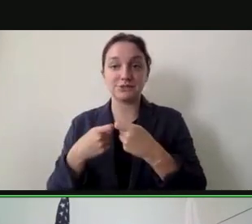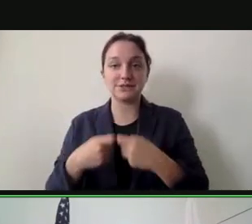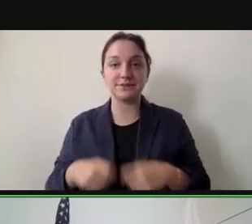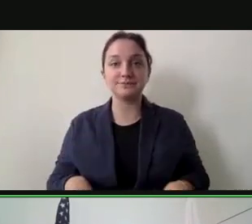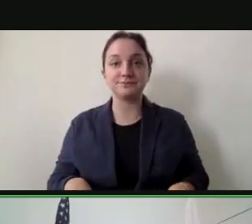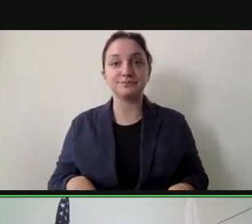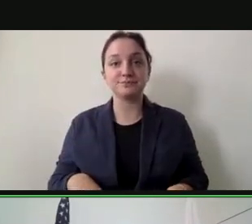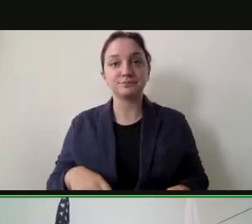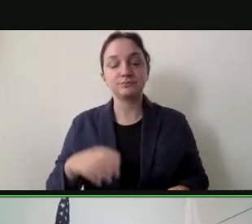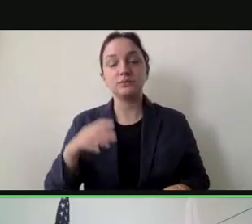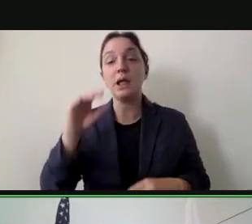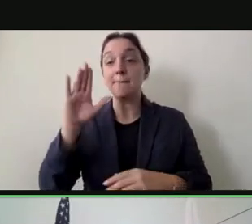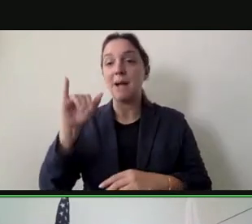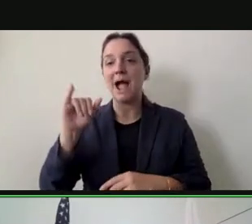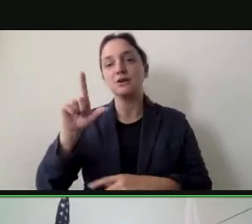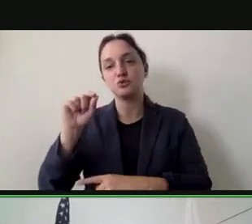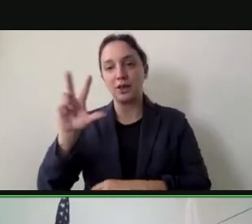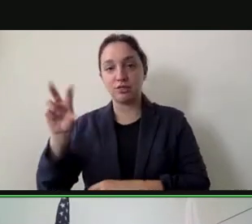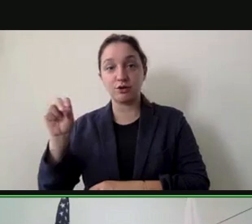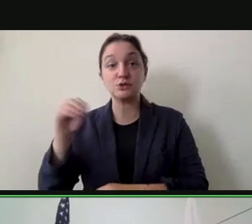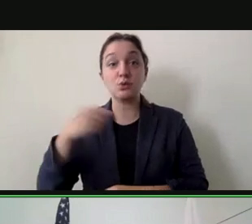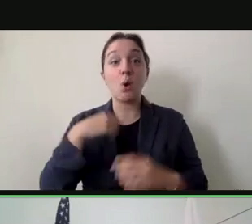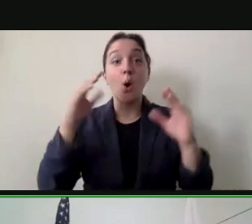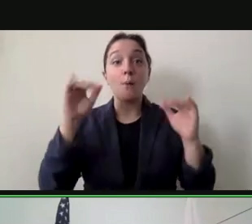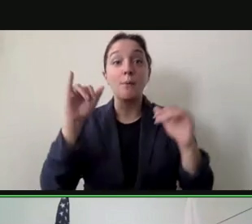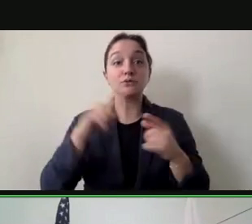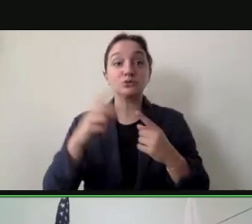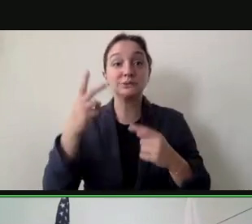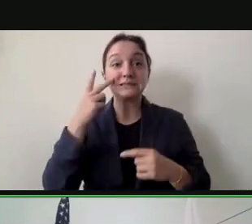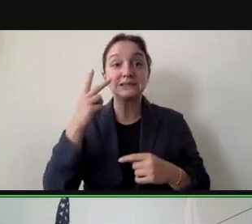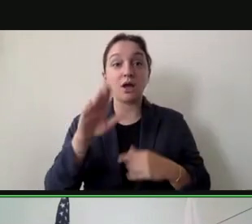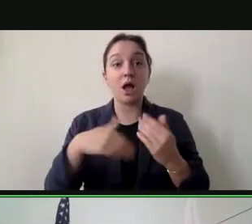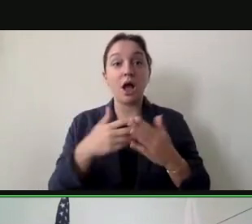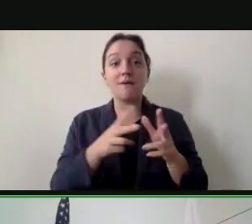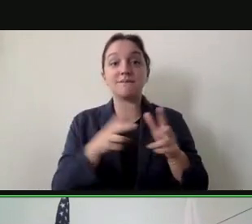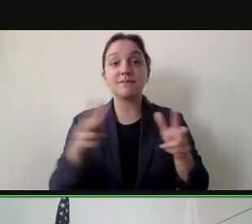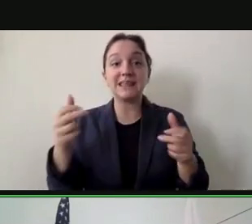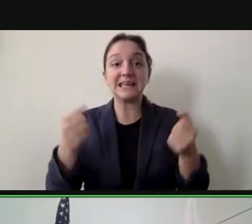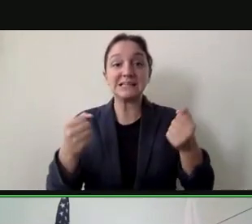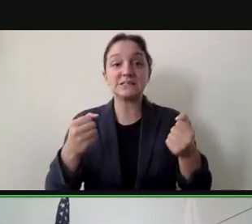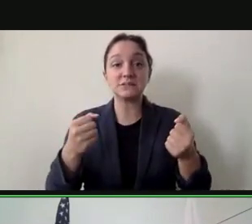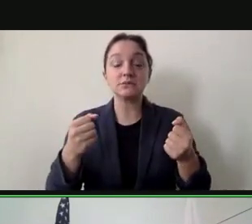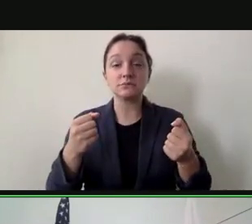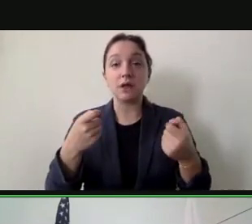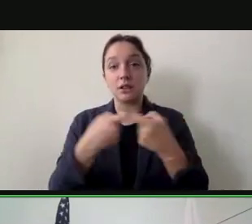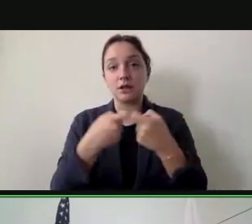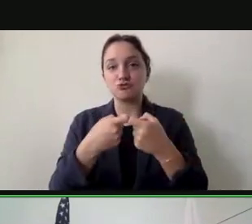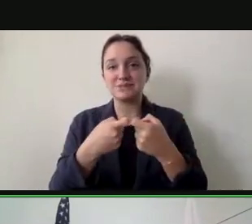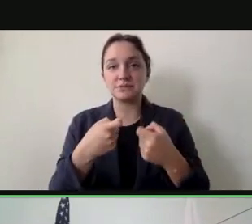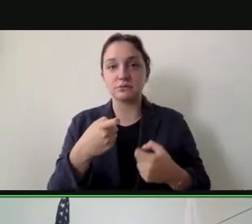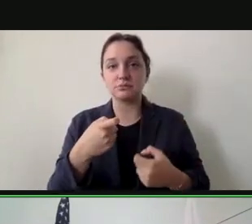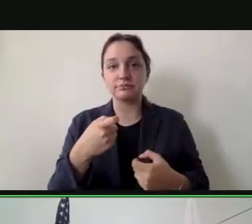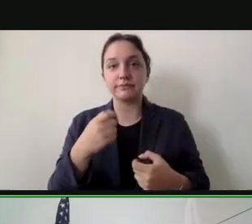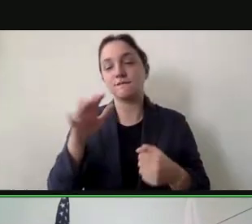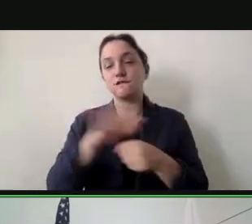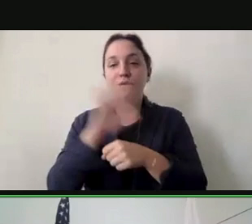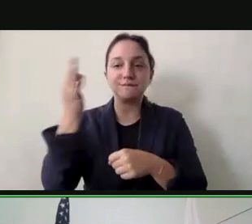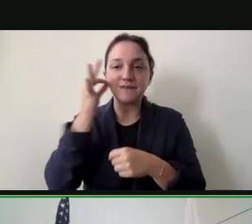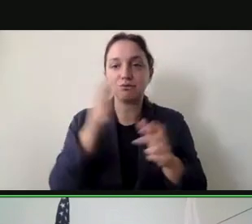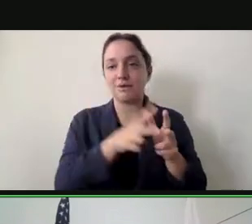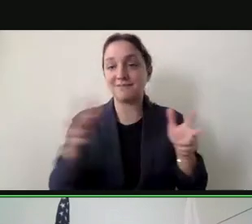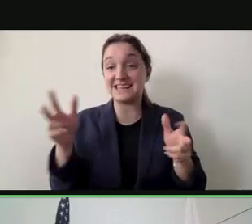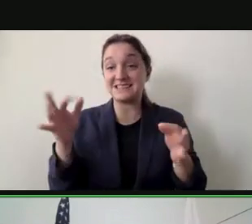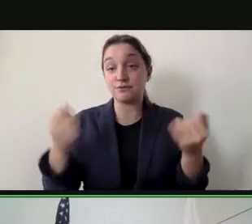640,000 vehicles, the largest fleet in the globe, to decarbonize and to electrify